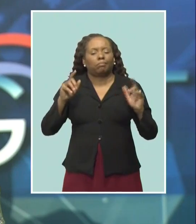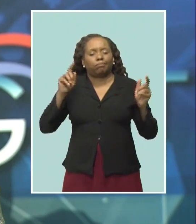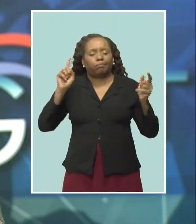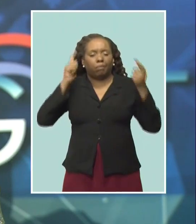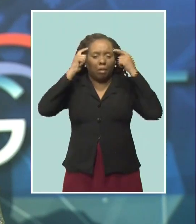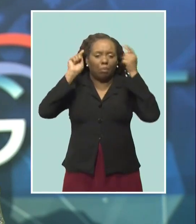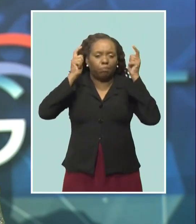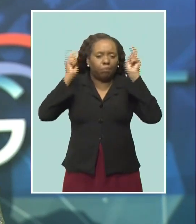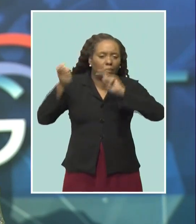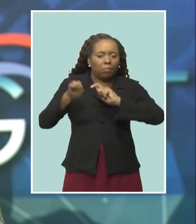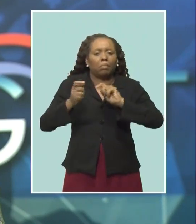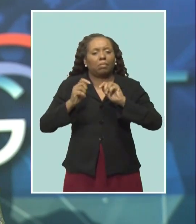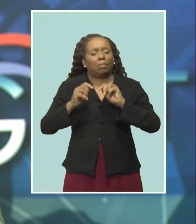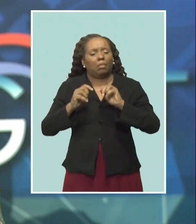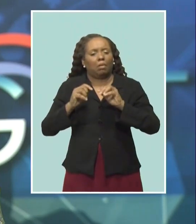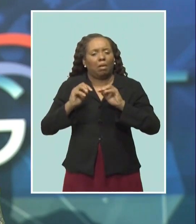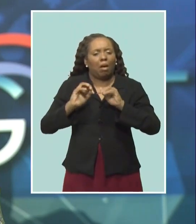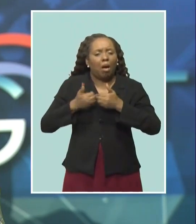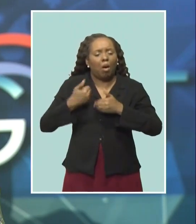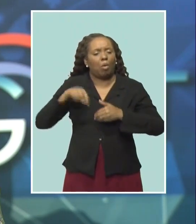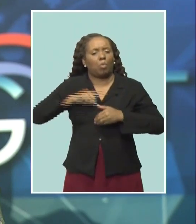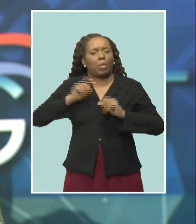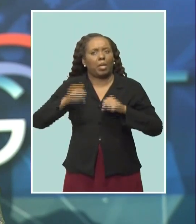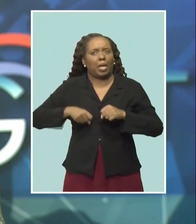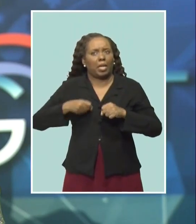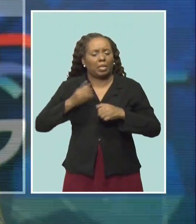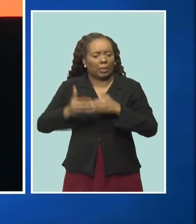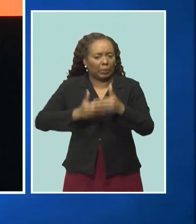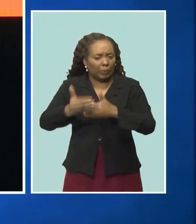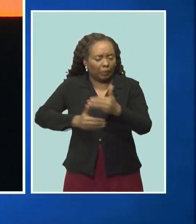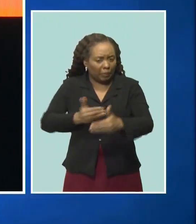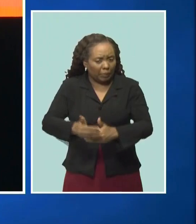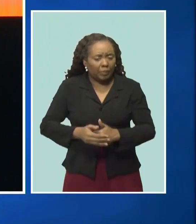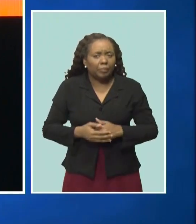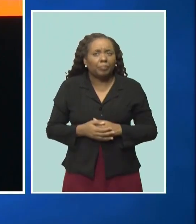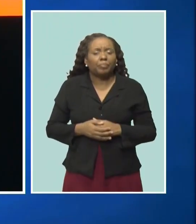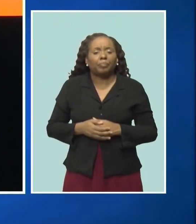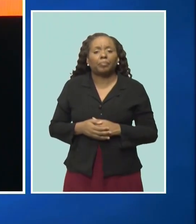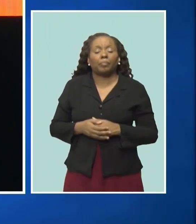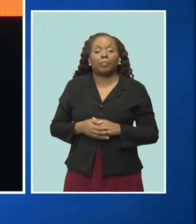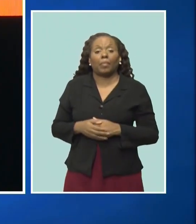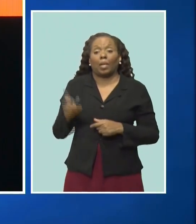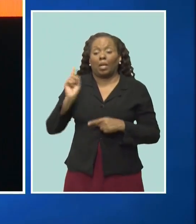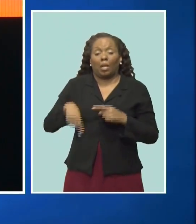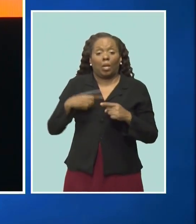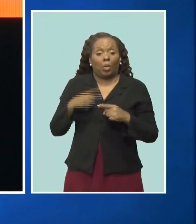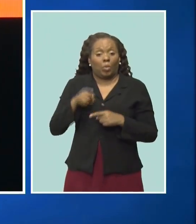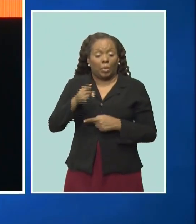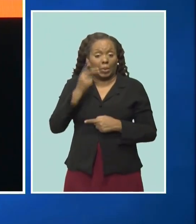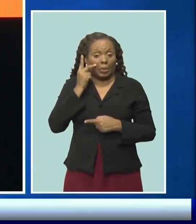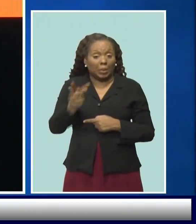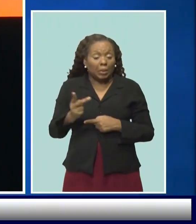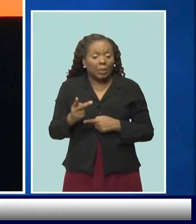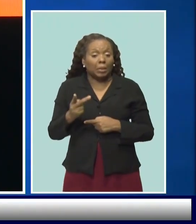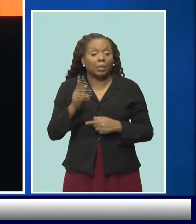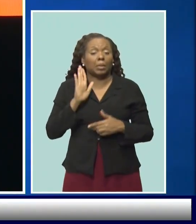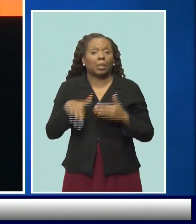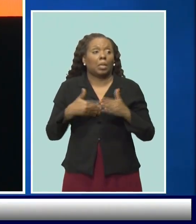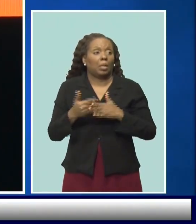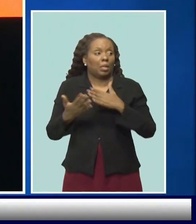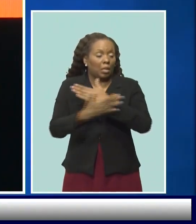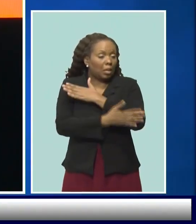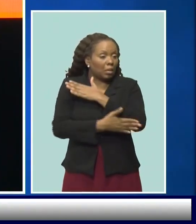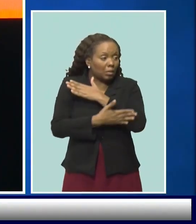thinking as to where Barbados can be. When you look at the countries that are